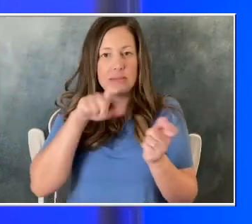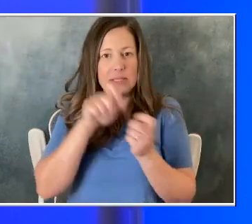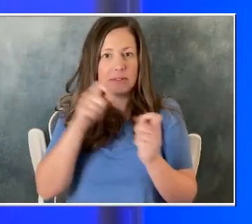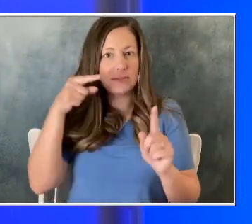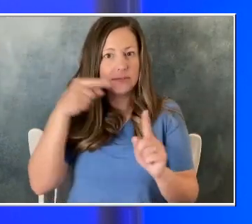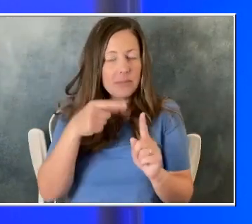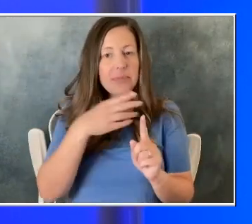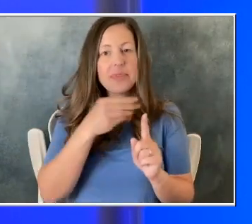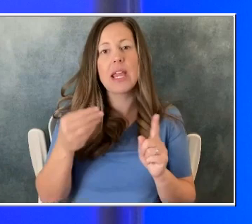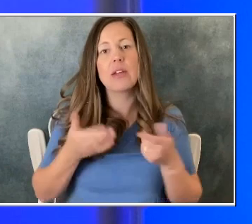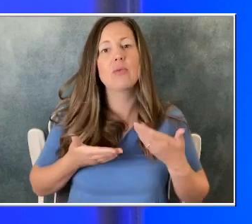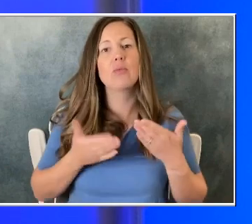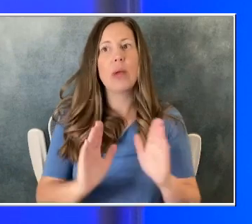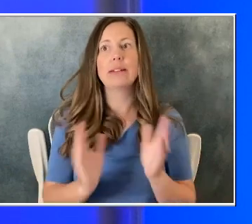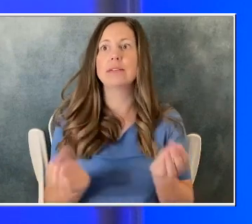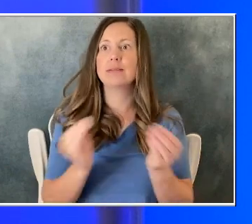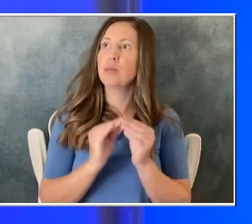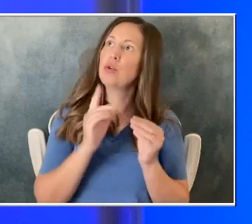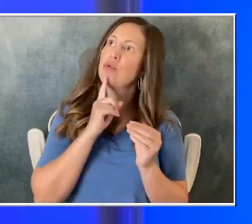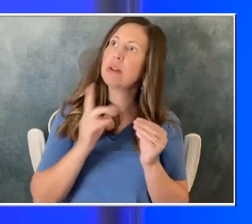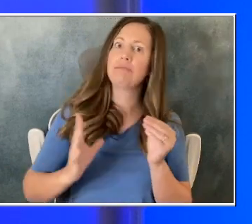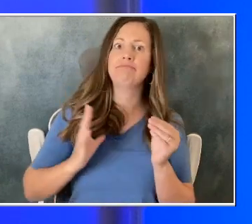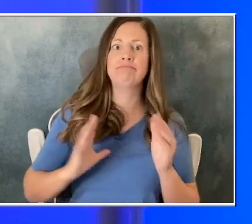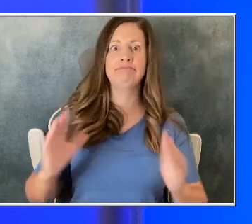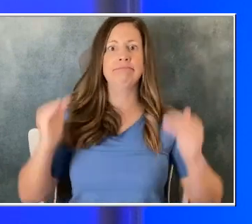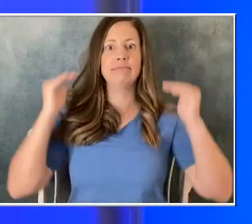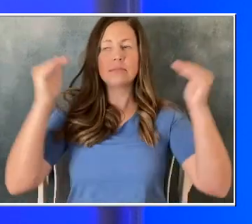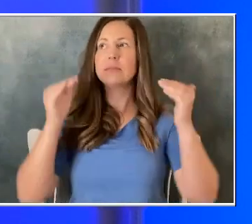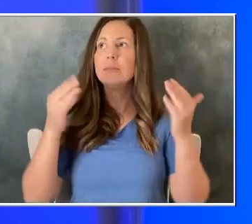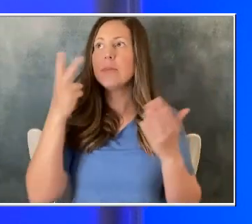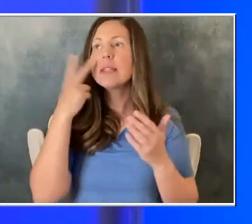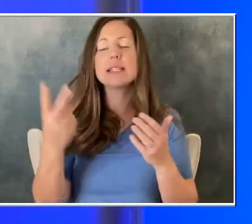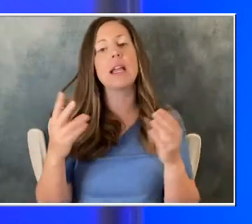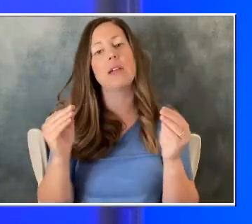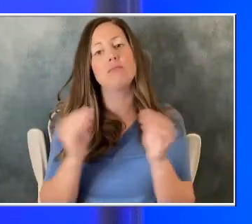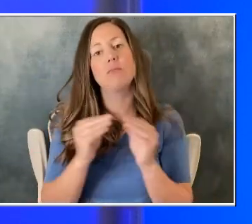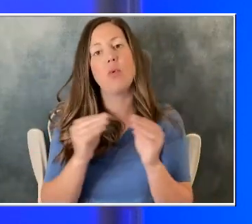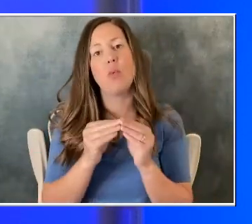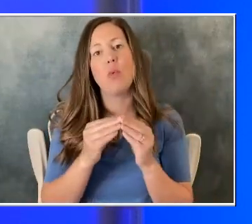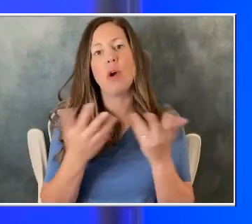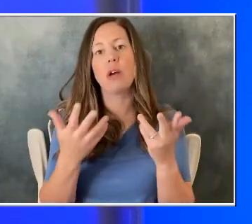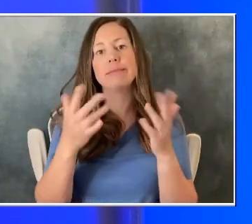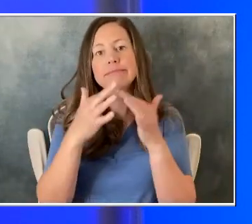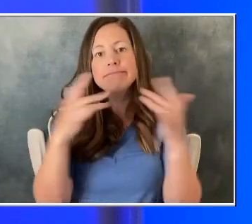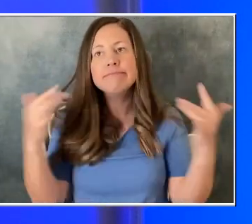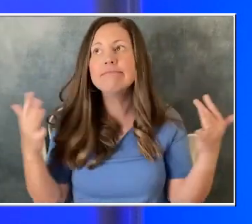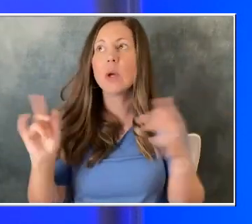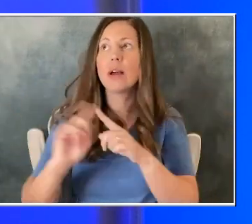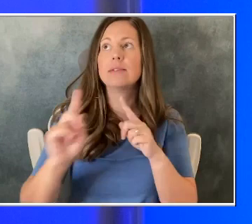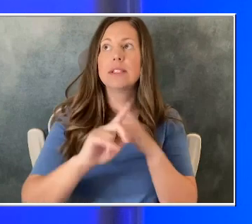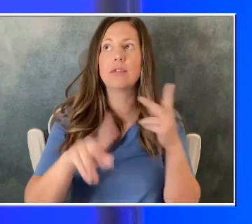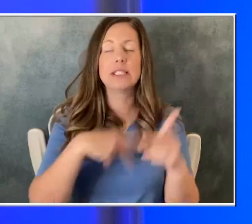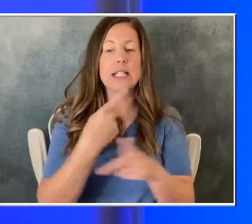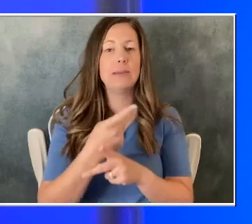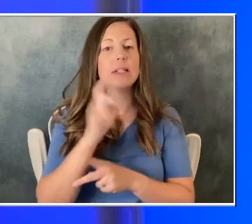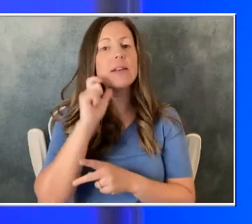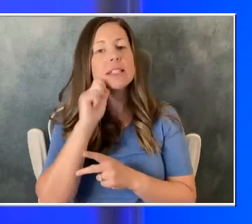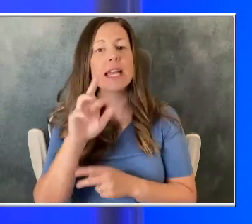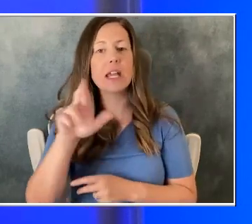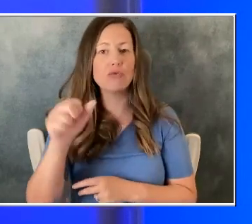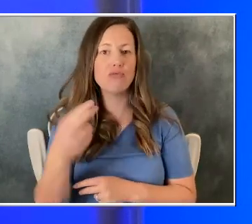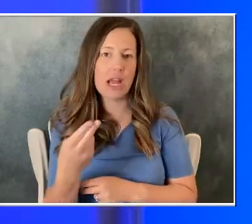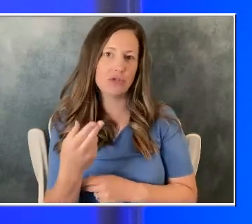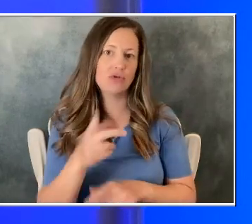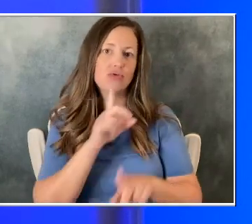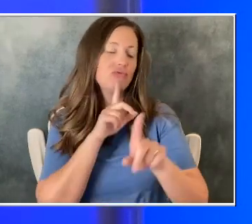are so much more sophisticated, we're seeing a wider variety and a wider range of types of skin rashes or skin reactions